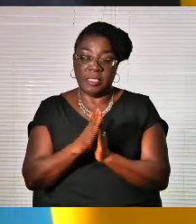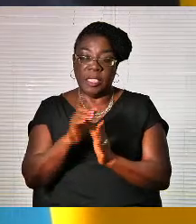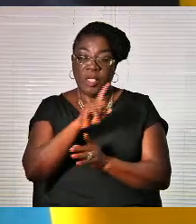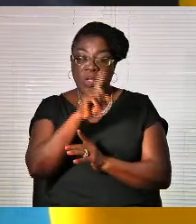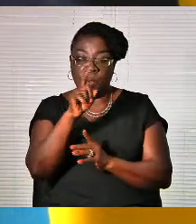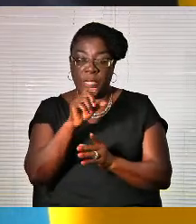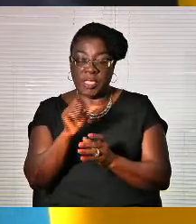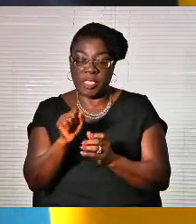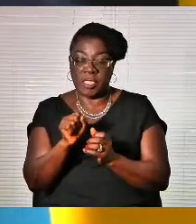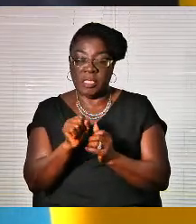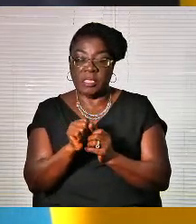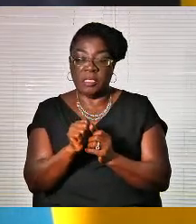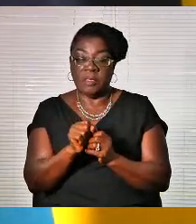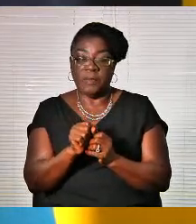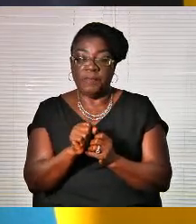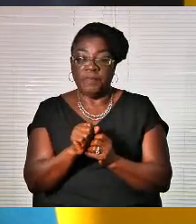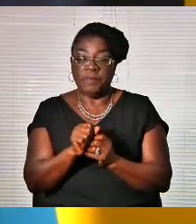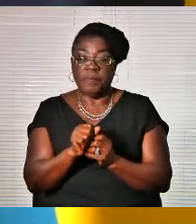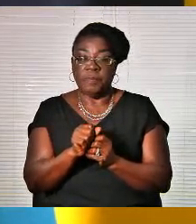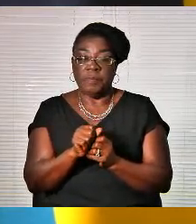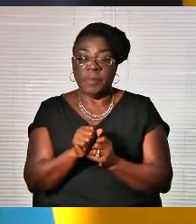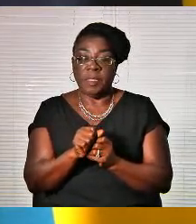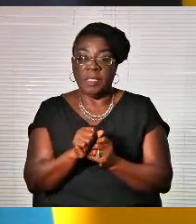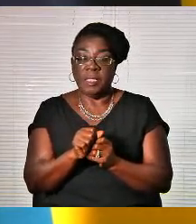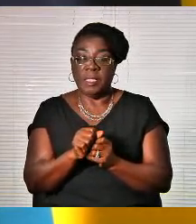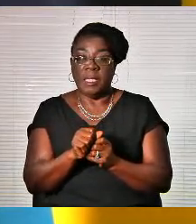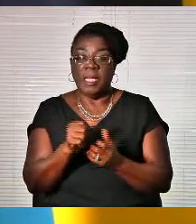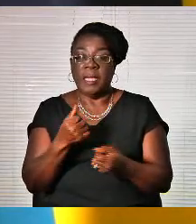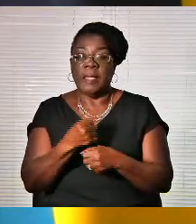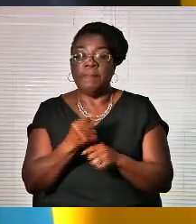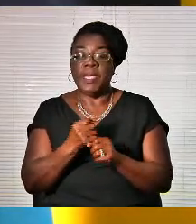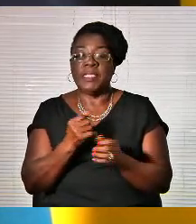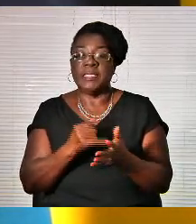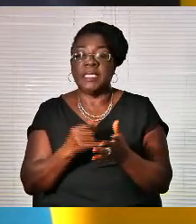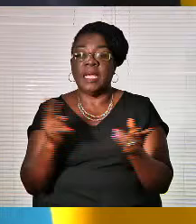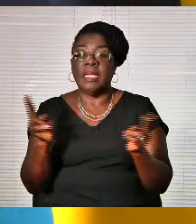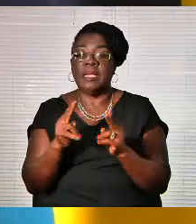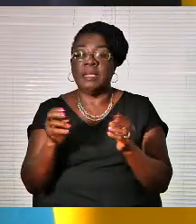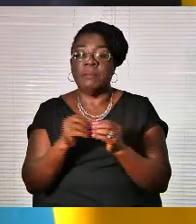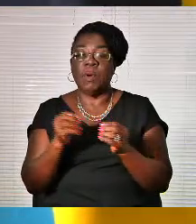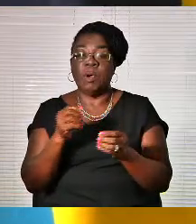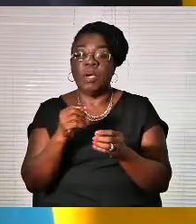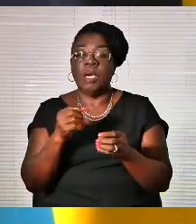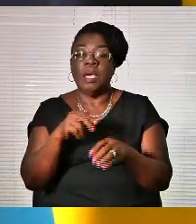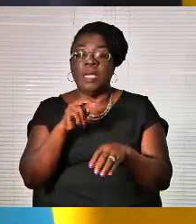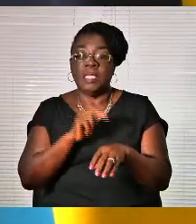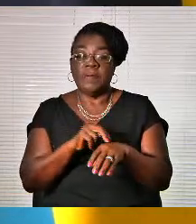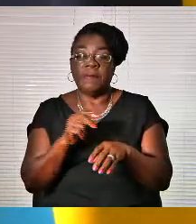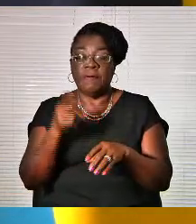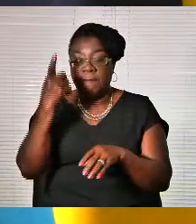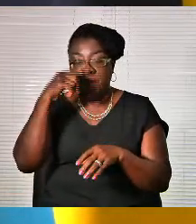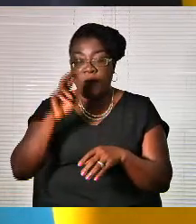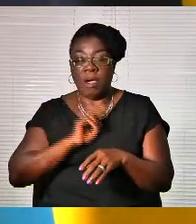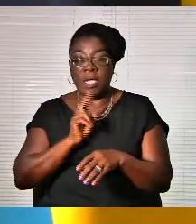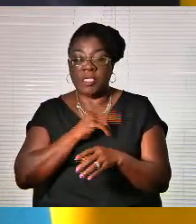while you are actually there with the patient, it makes it a little more difficult for us to be able to track down,